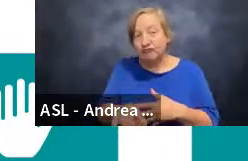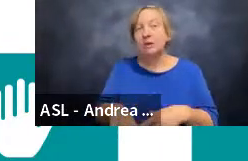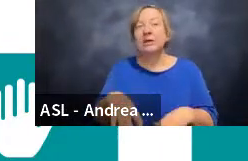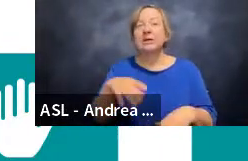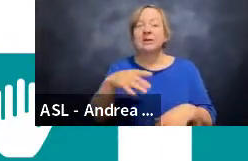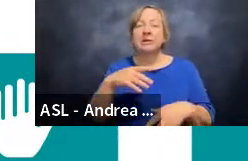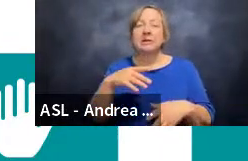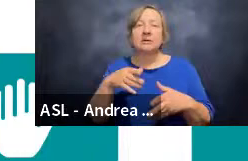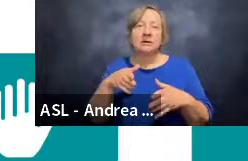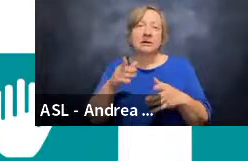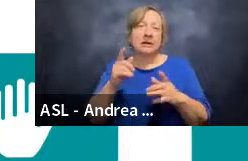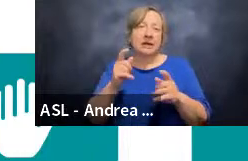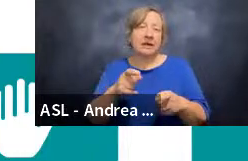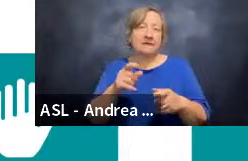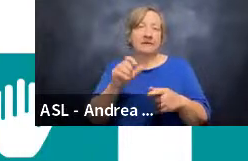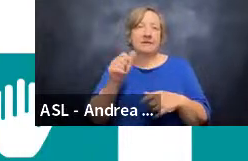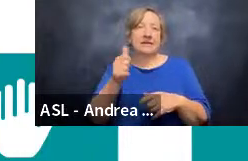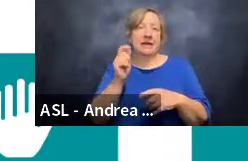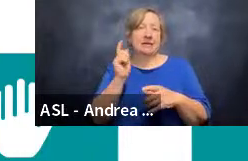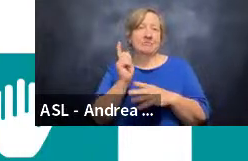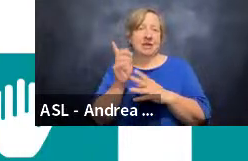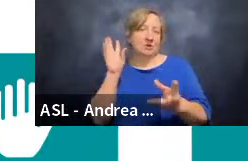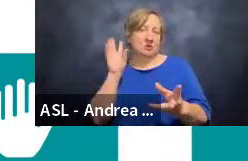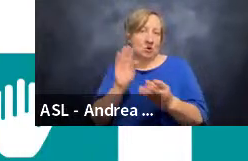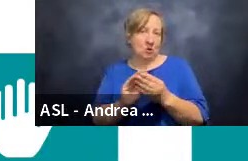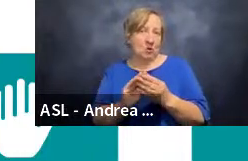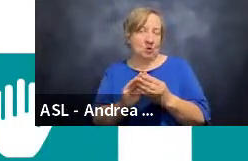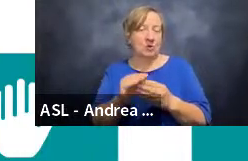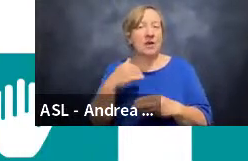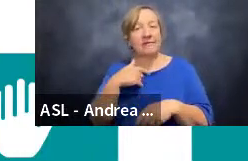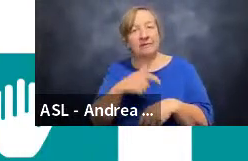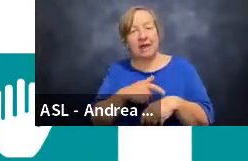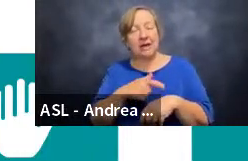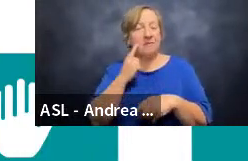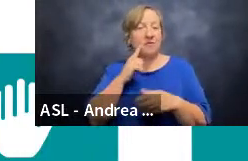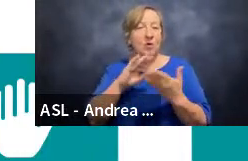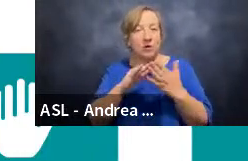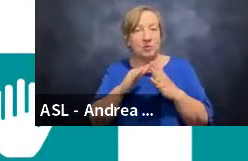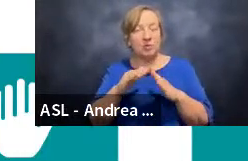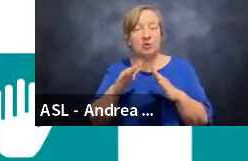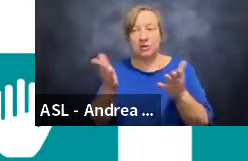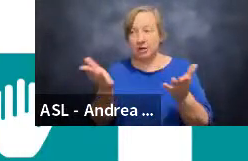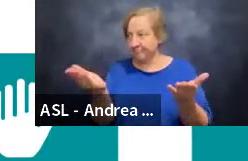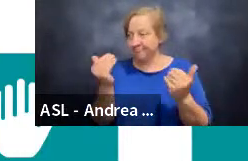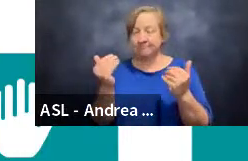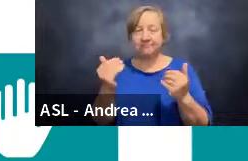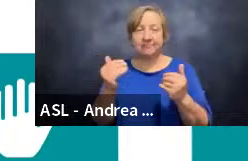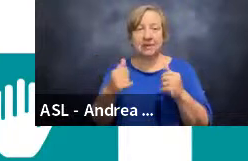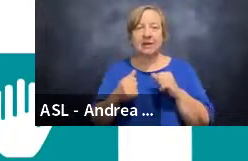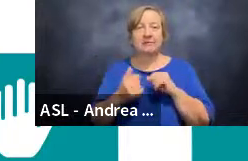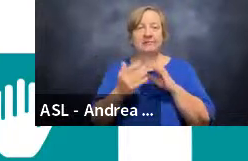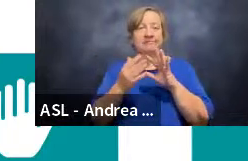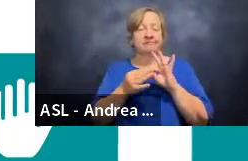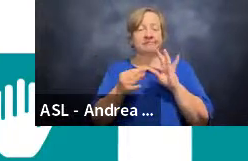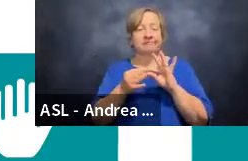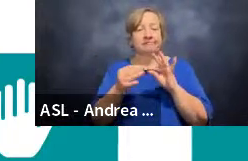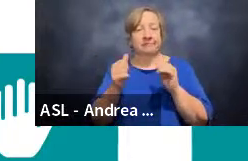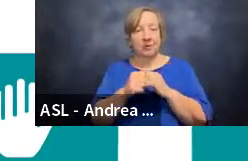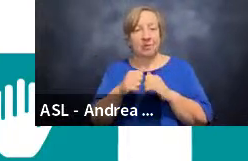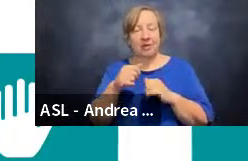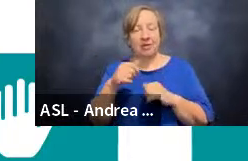some time tonight for the public to address our community advisory group. So